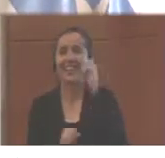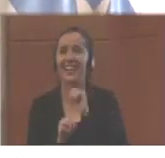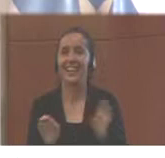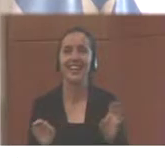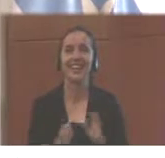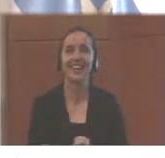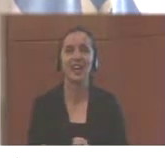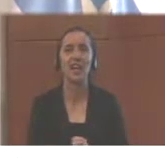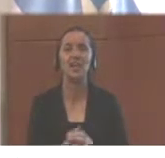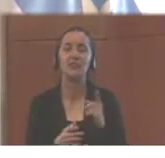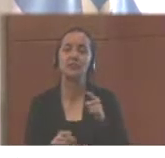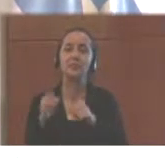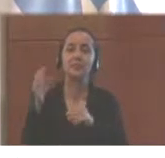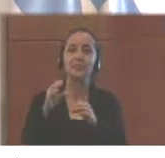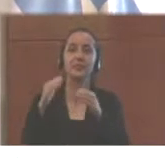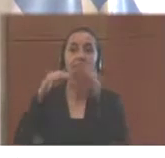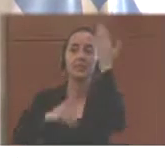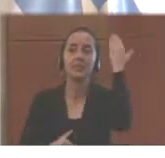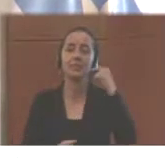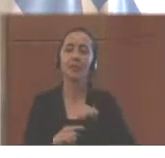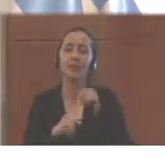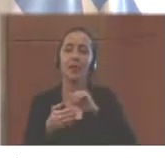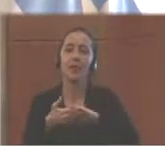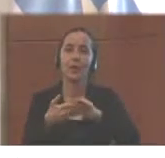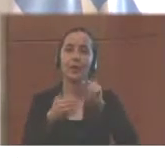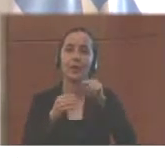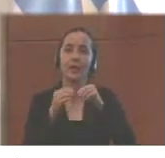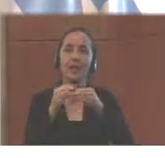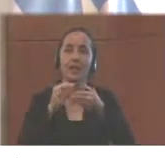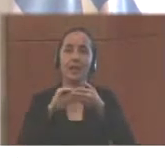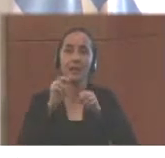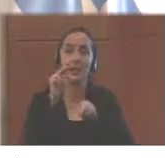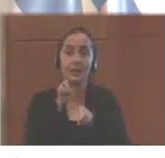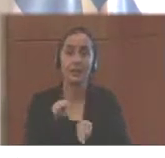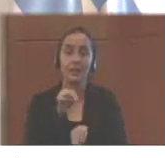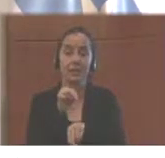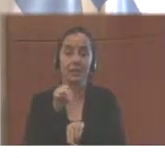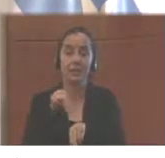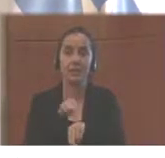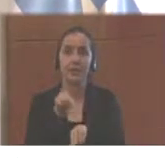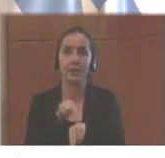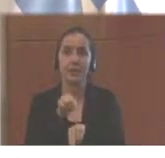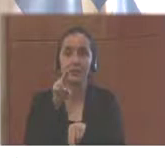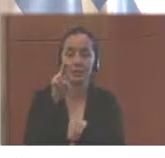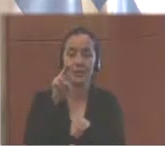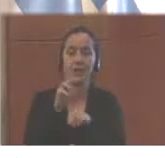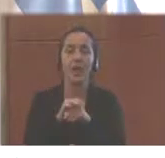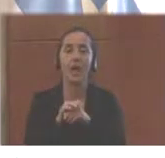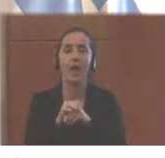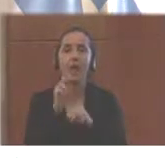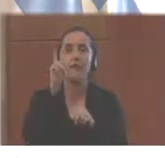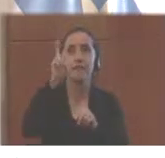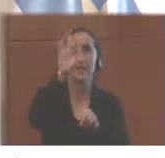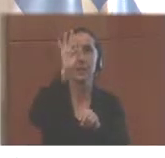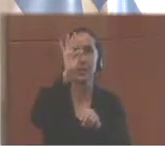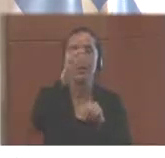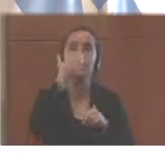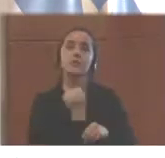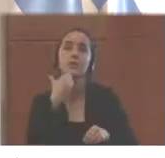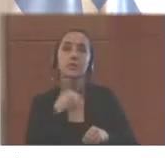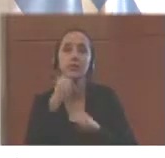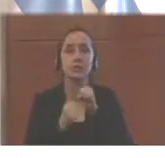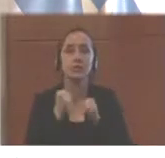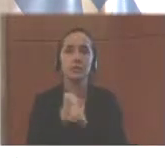The grand finale at the summit of Foreign Relations Minister of UNASUR on the 29th August